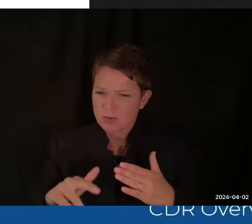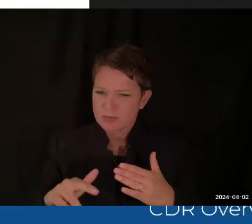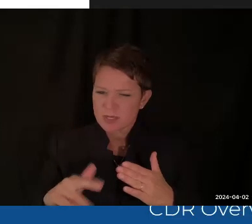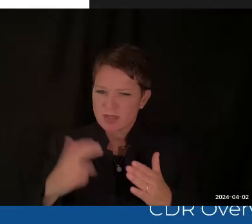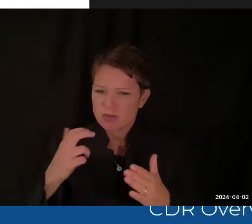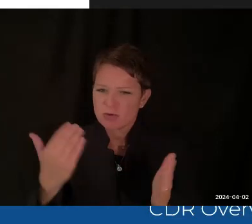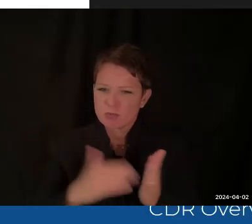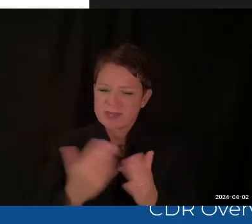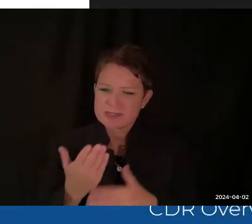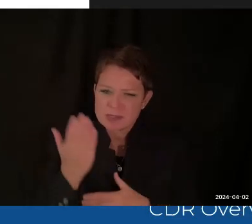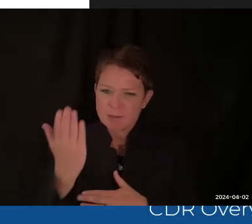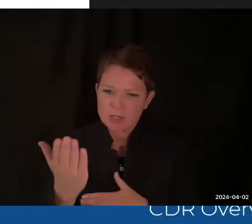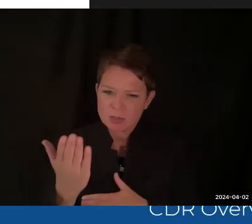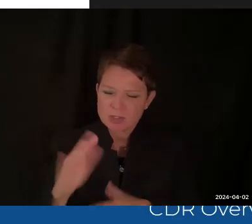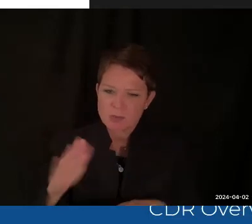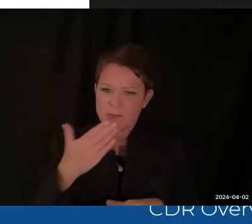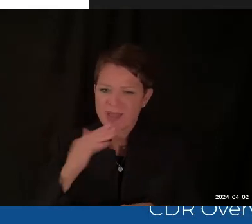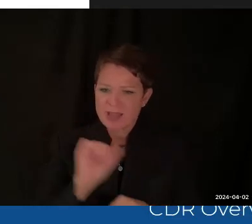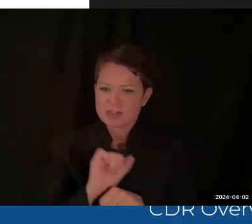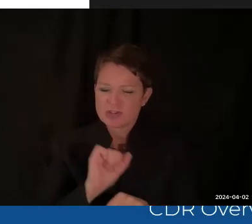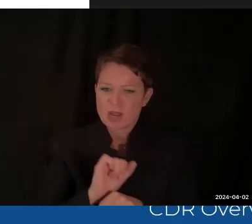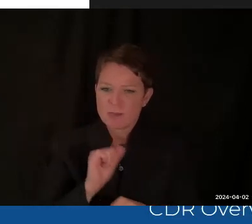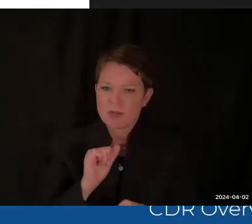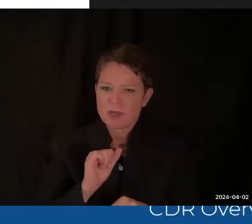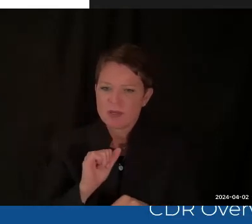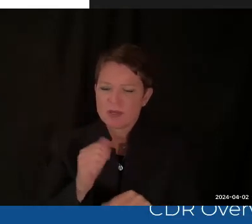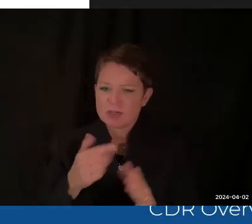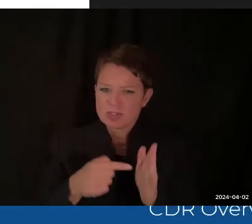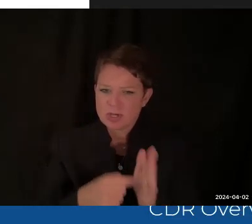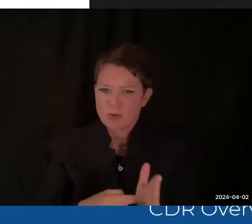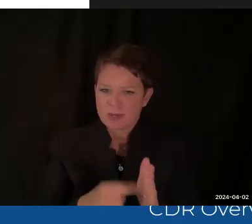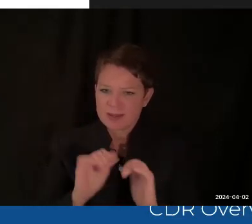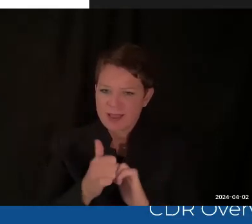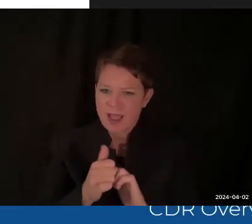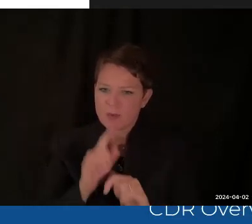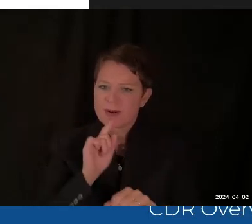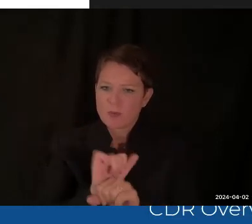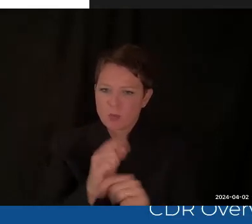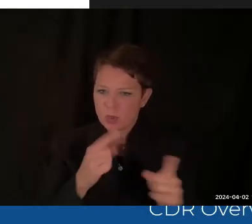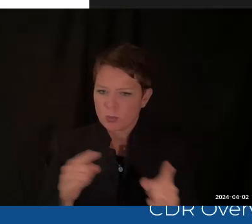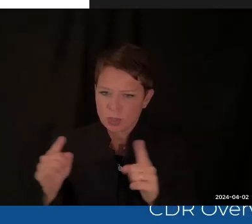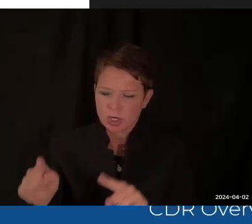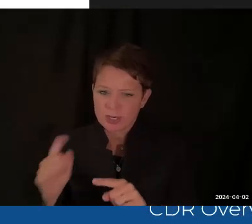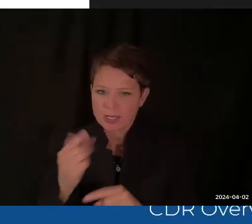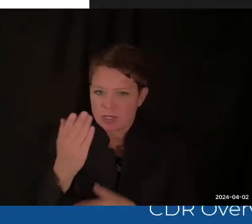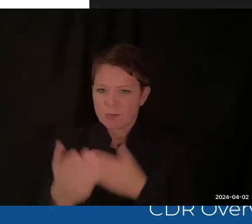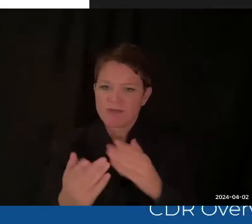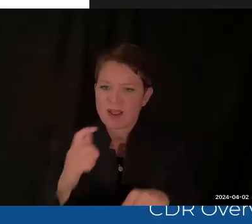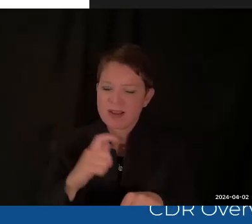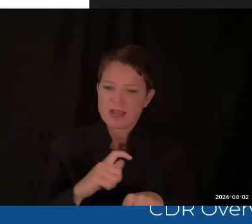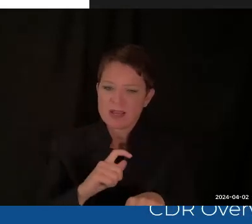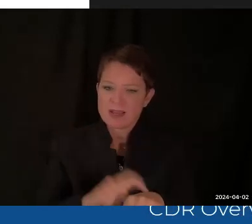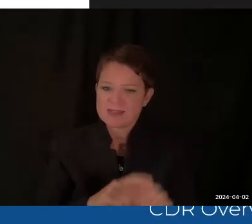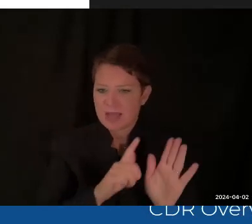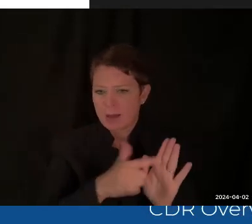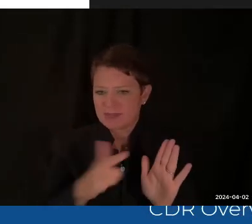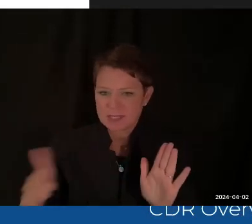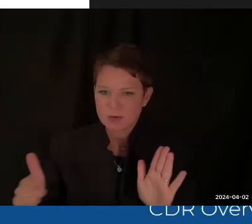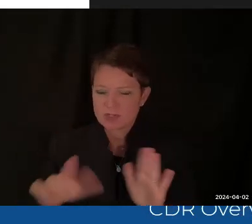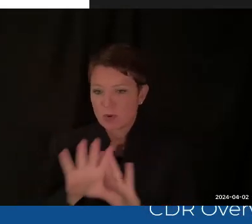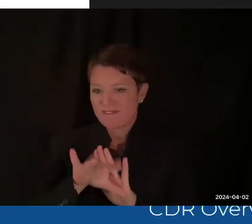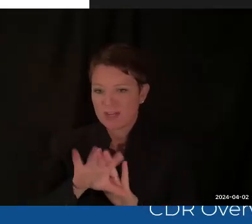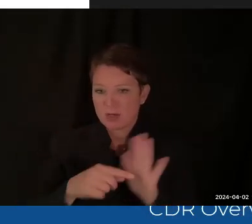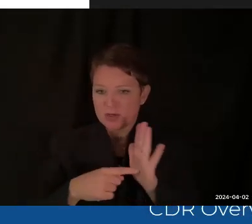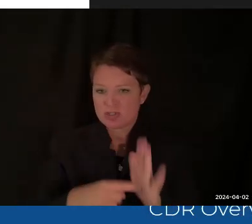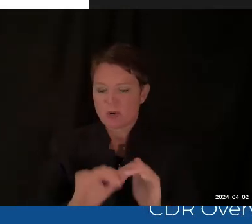resubmittal kind of do a poor job of showing pre-game ingress and how that would actually work. Could you provide a time series or a video